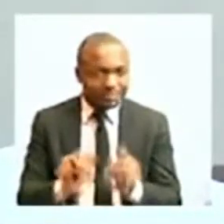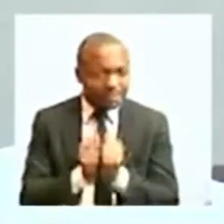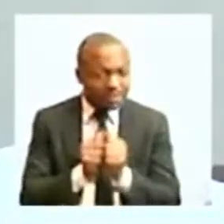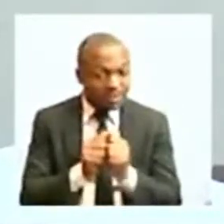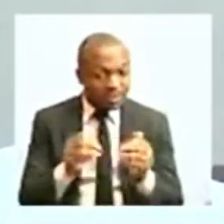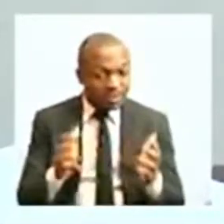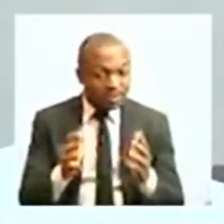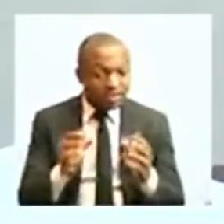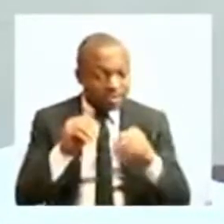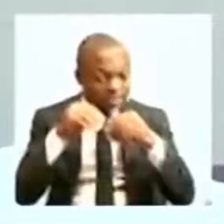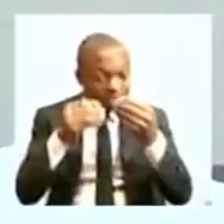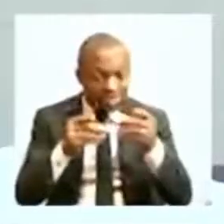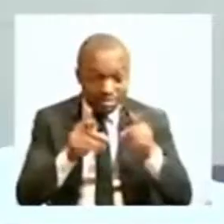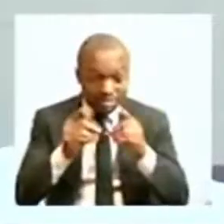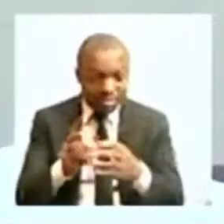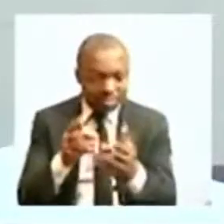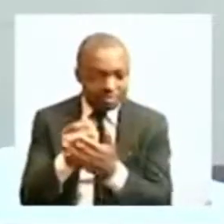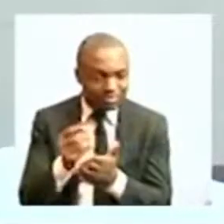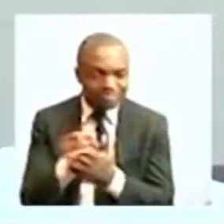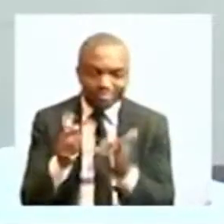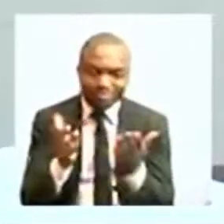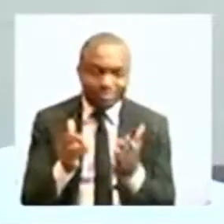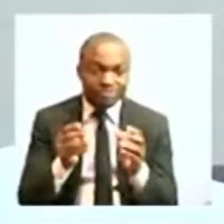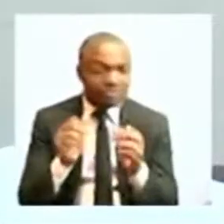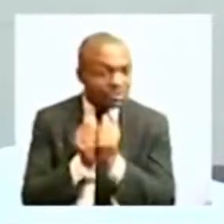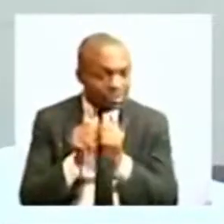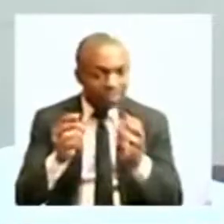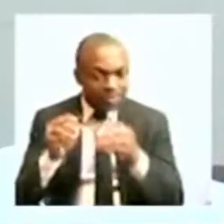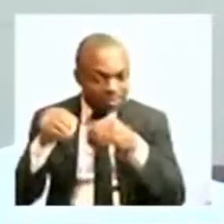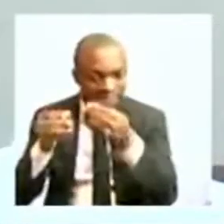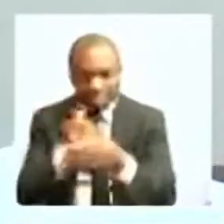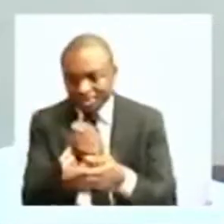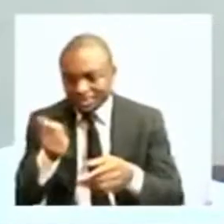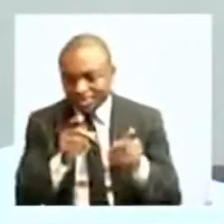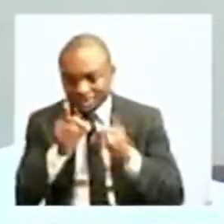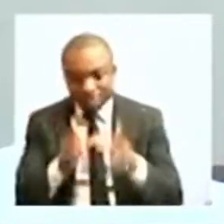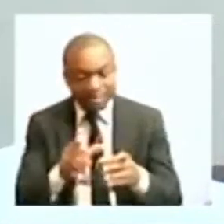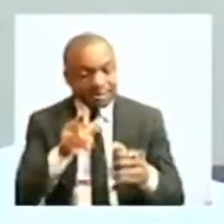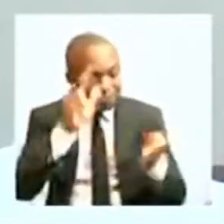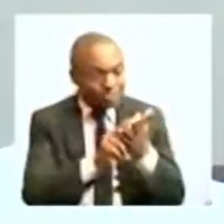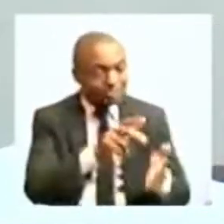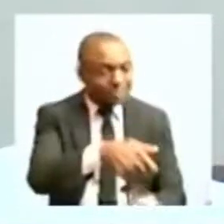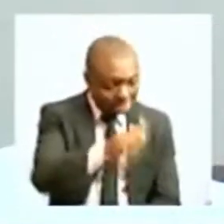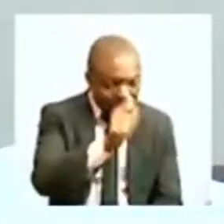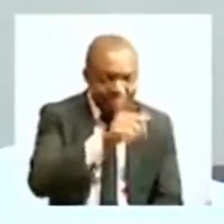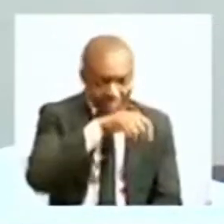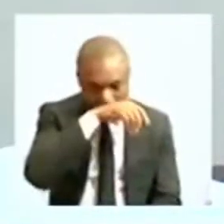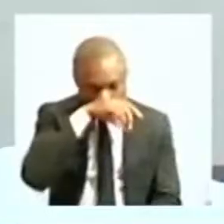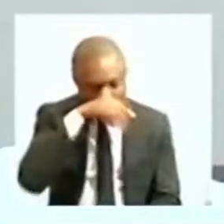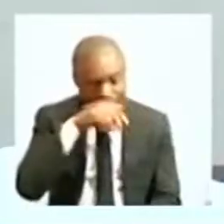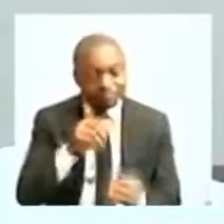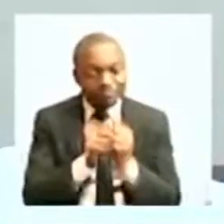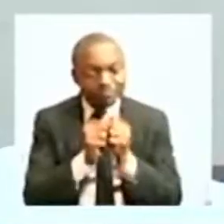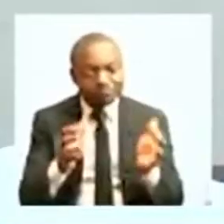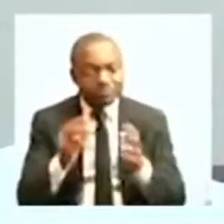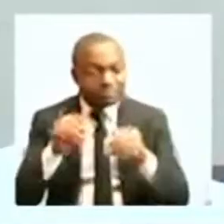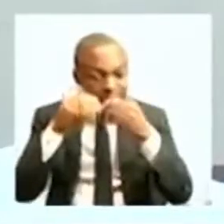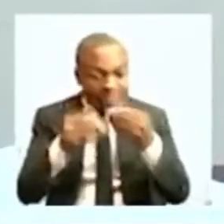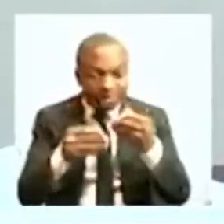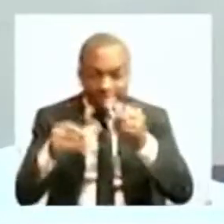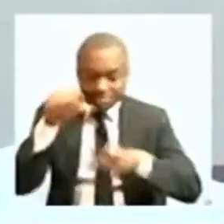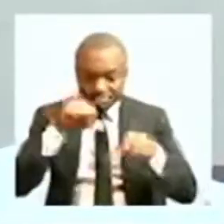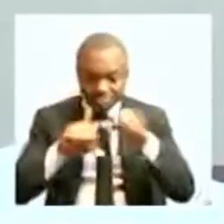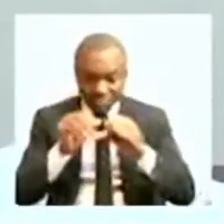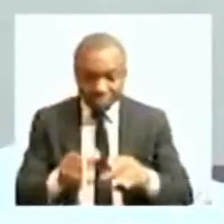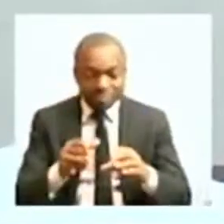Without going to the director of finance, without going to other directors, he signs himself. Without taking it to audit,